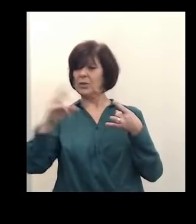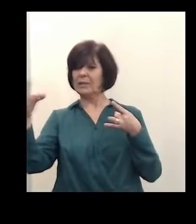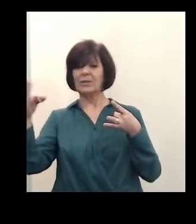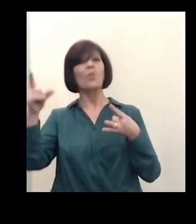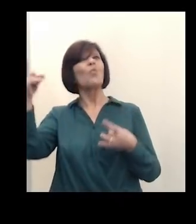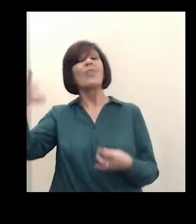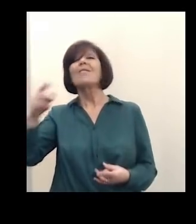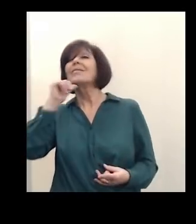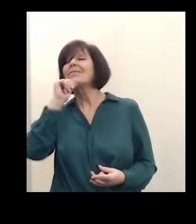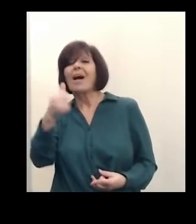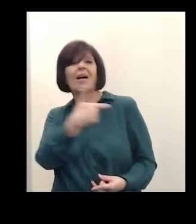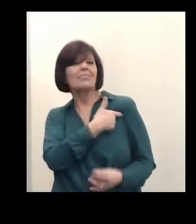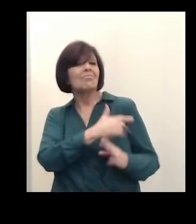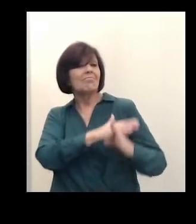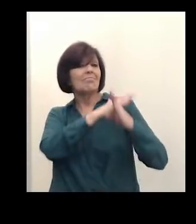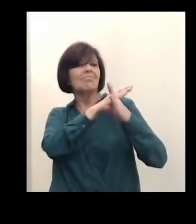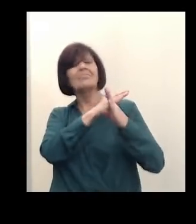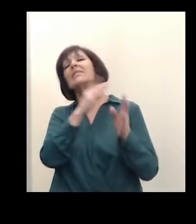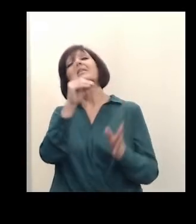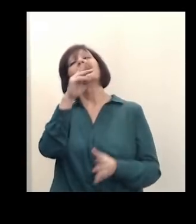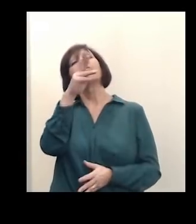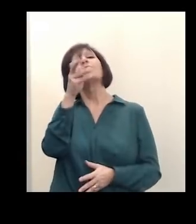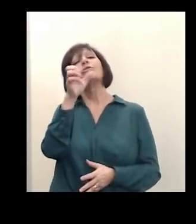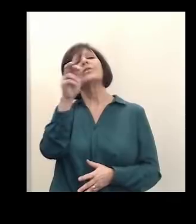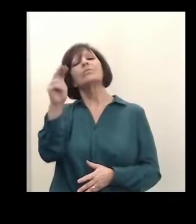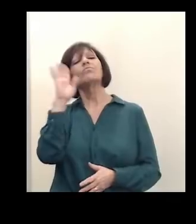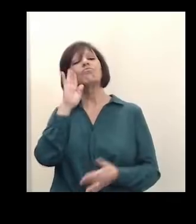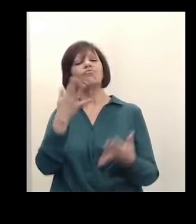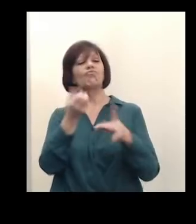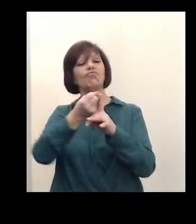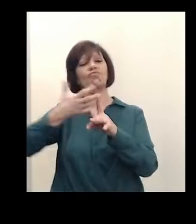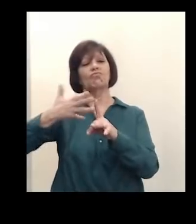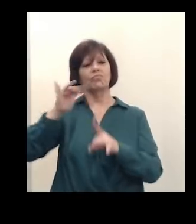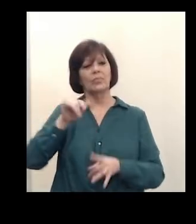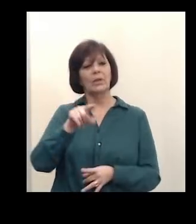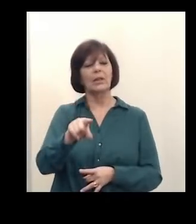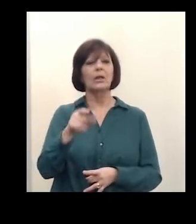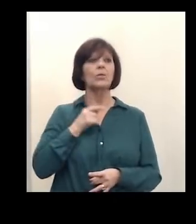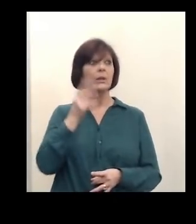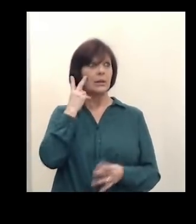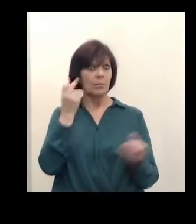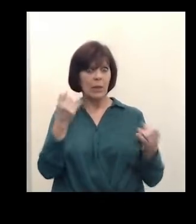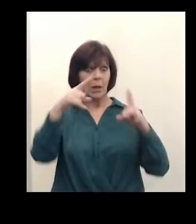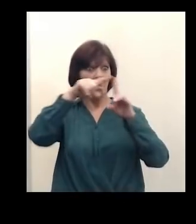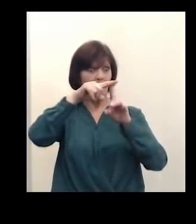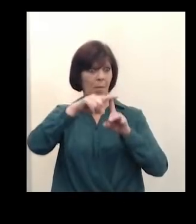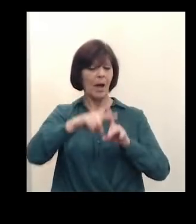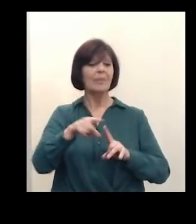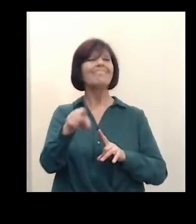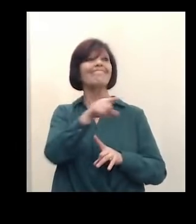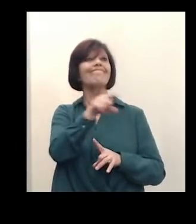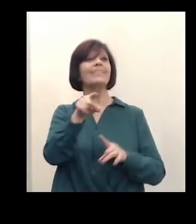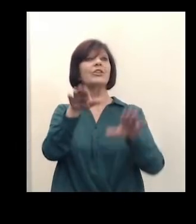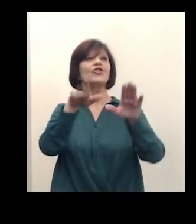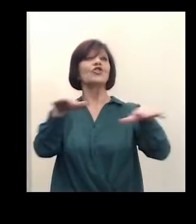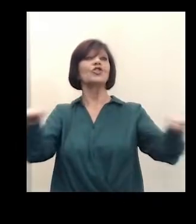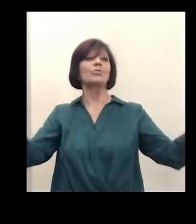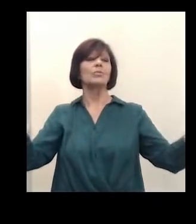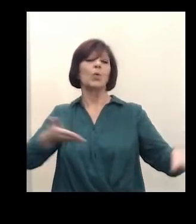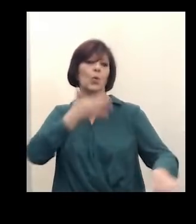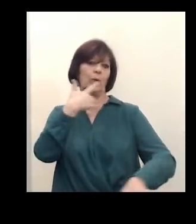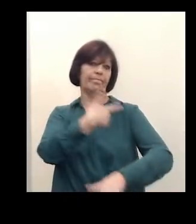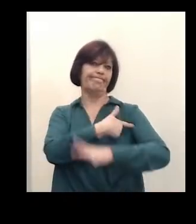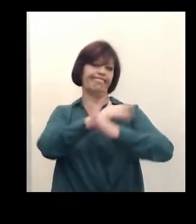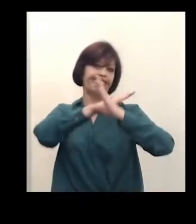And as Dr. Burstein will talk a little bit more probably later, that's where we're seeing a lot of the cases in children are those that are unvaccinated. So we need